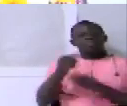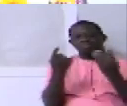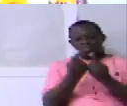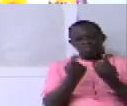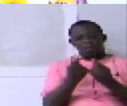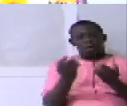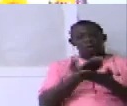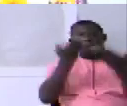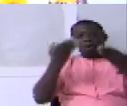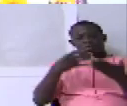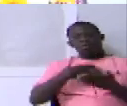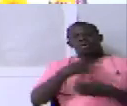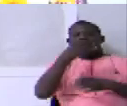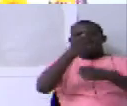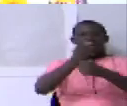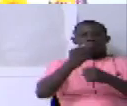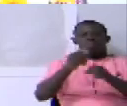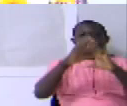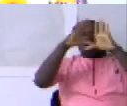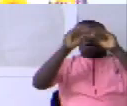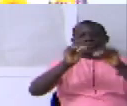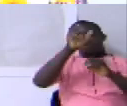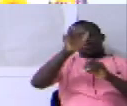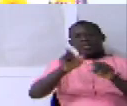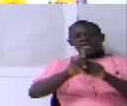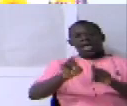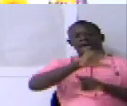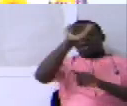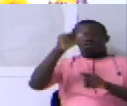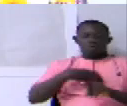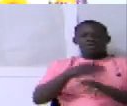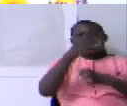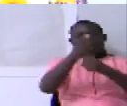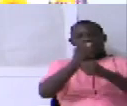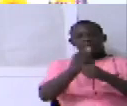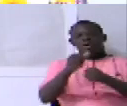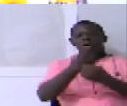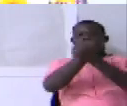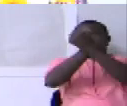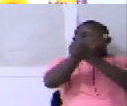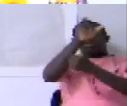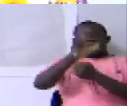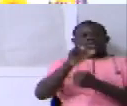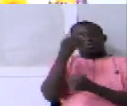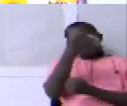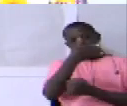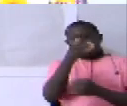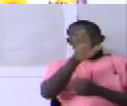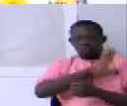Because he is trying to help officers and trying to help prisoners there. He can